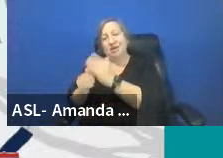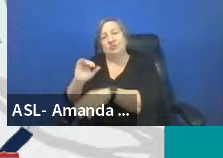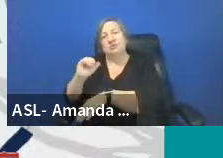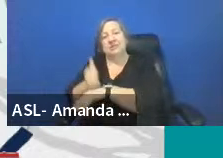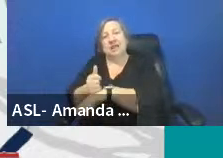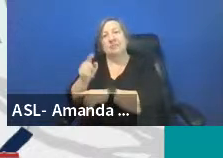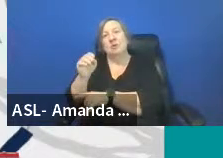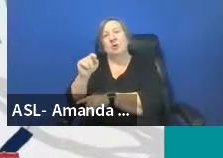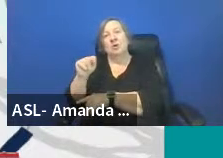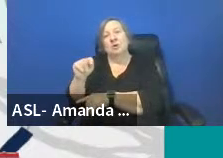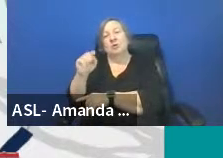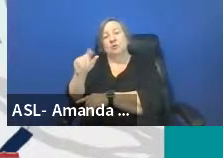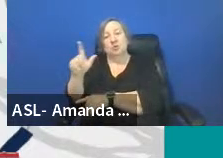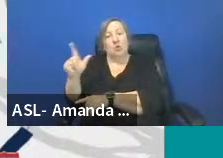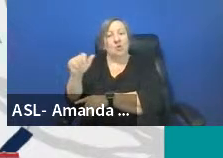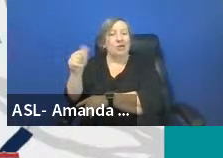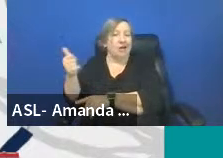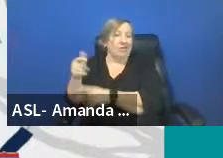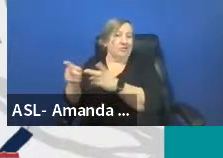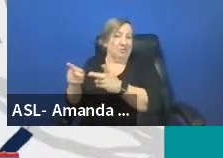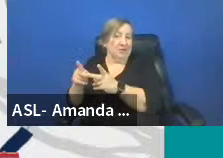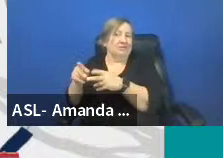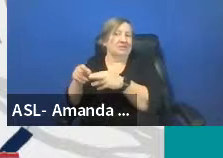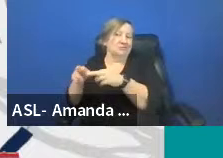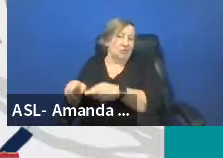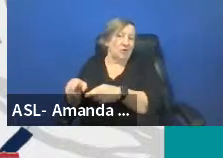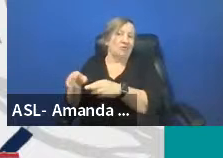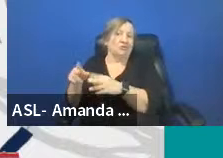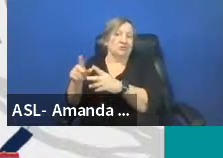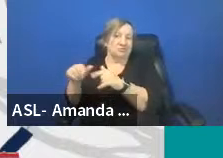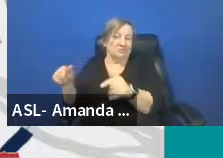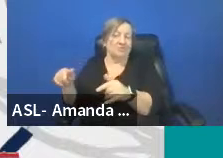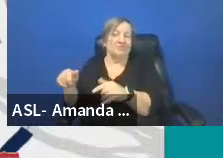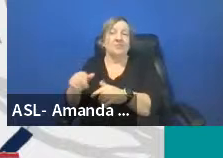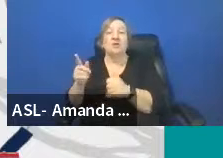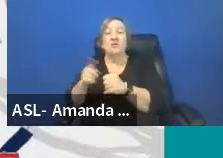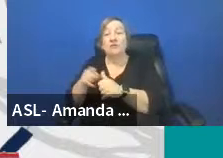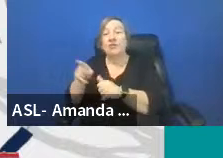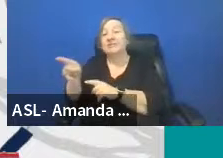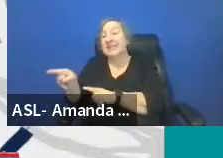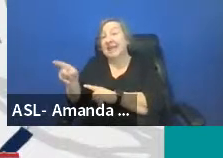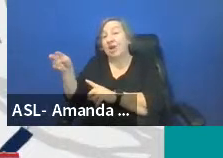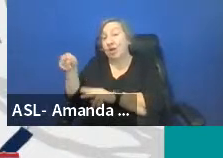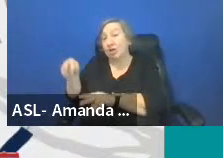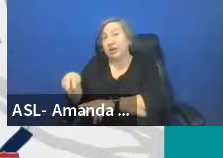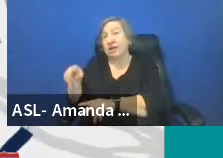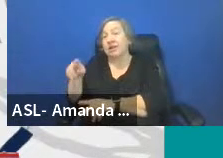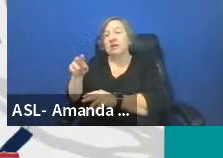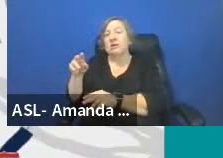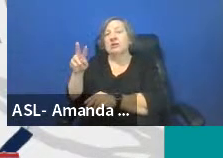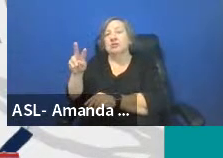on other facilities. The first one they're looking at is the 205, is along 205 at the